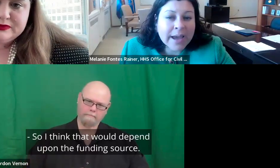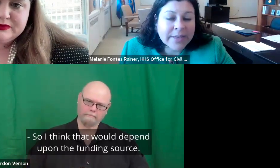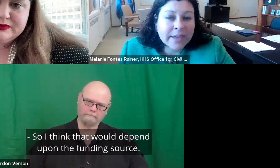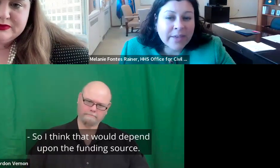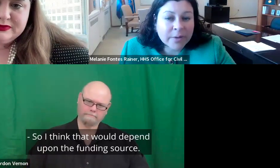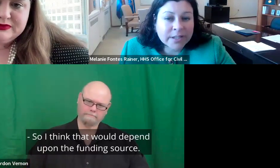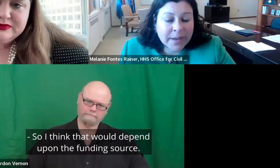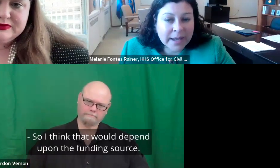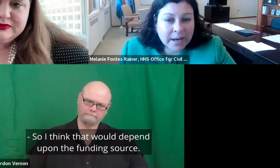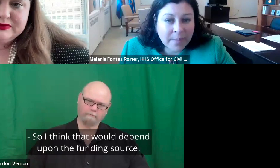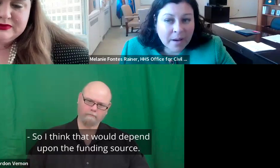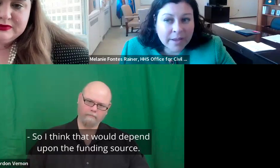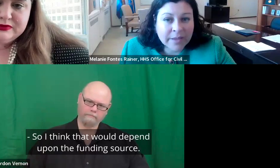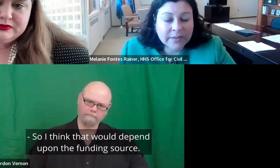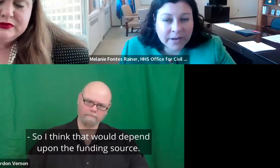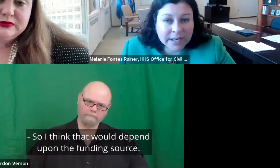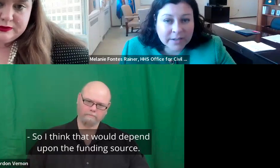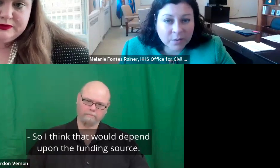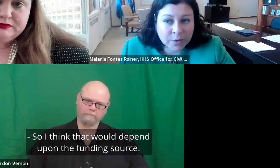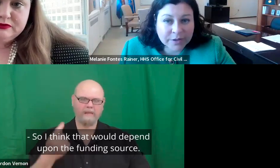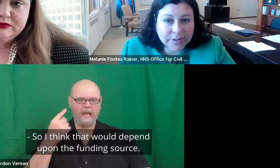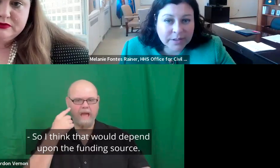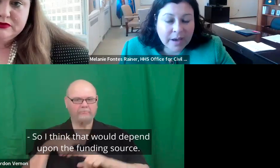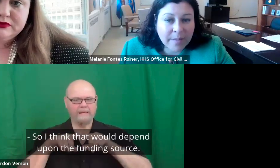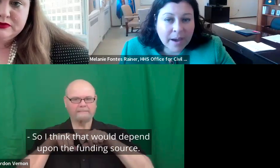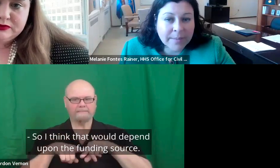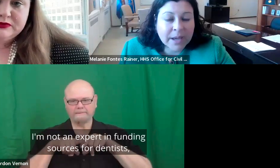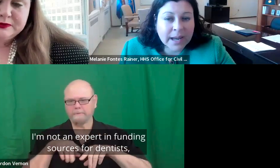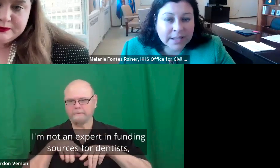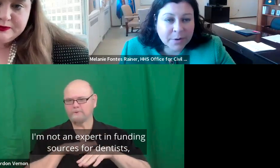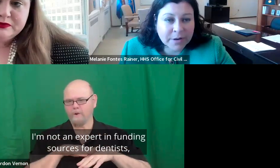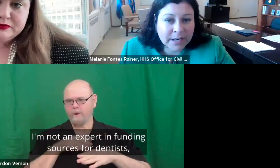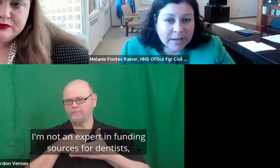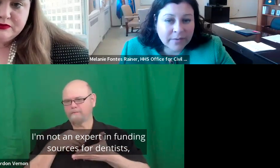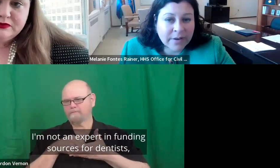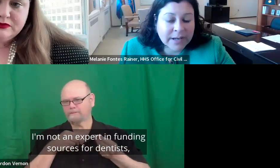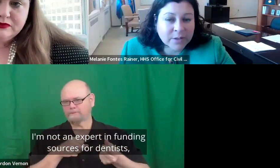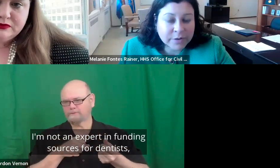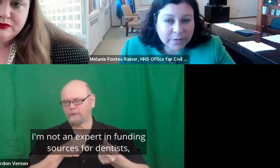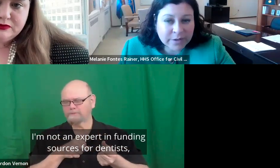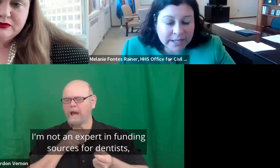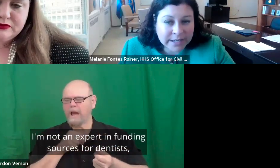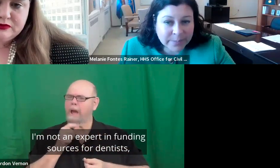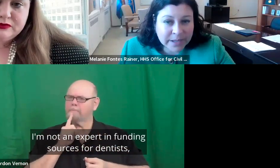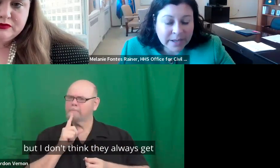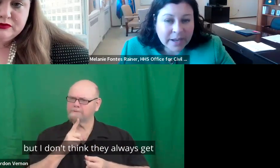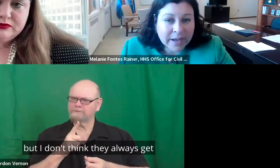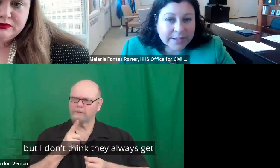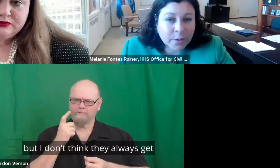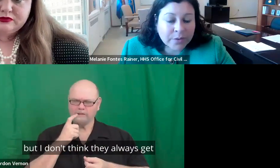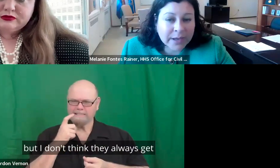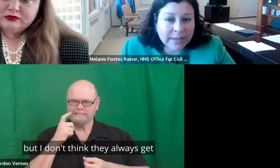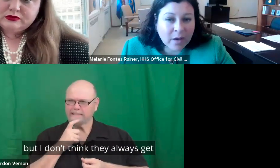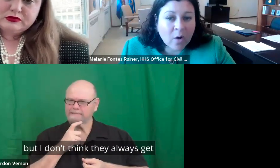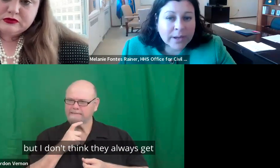So I think that would depend upon the funding source. I'm not an expert in funding sources for dentists, but